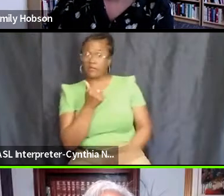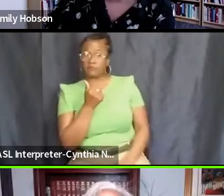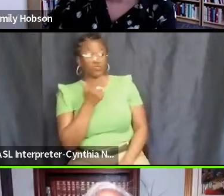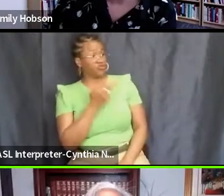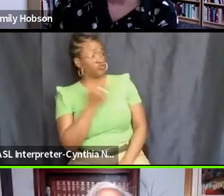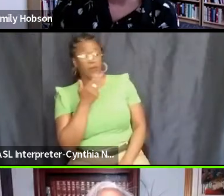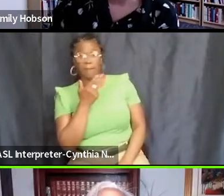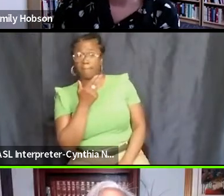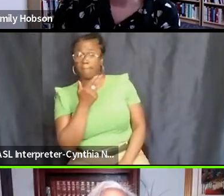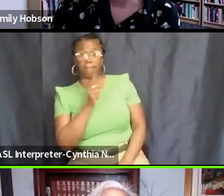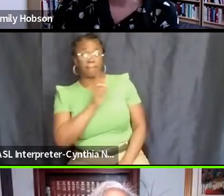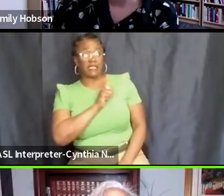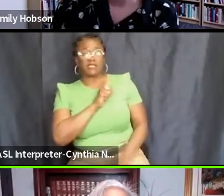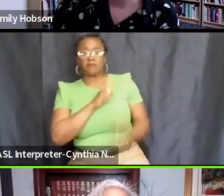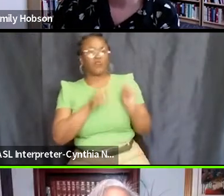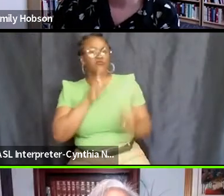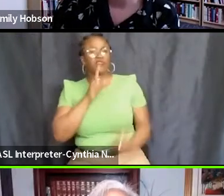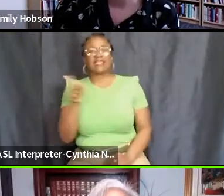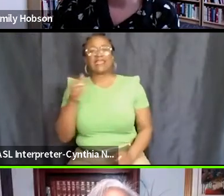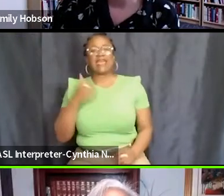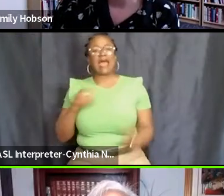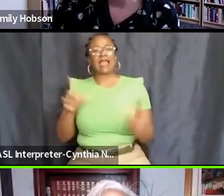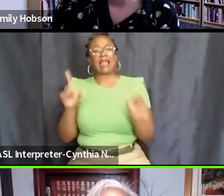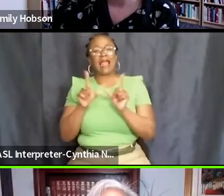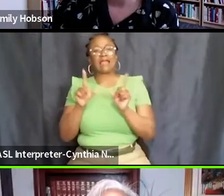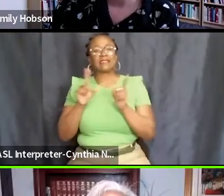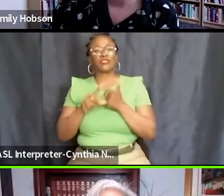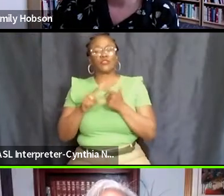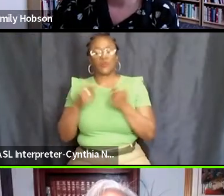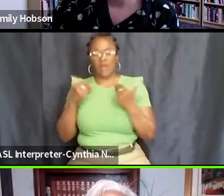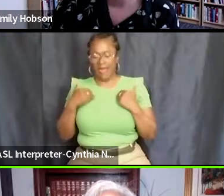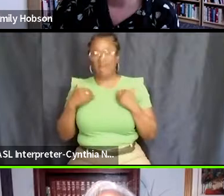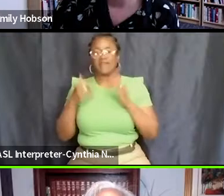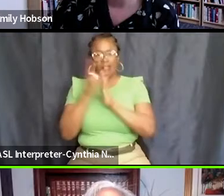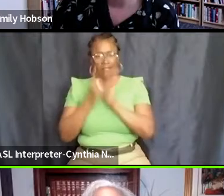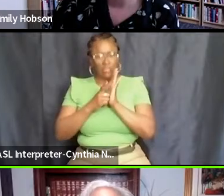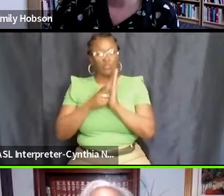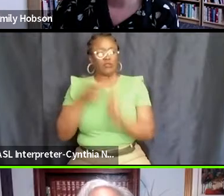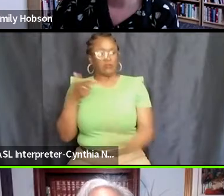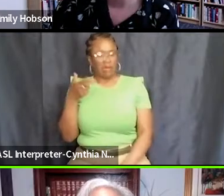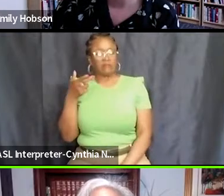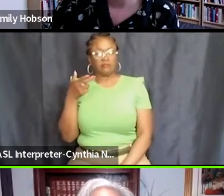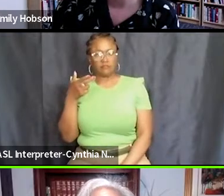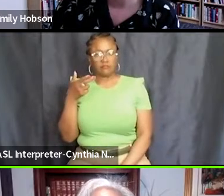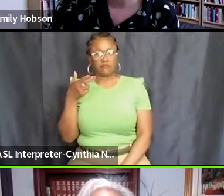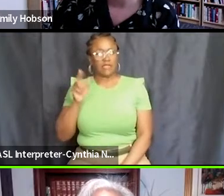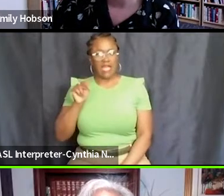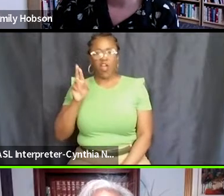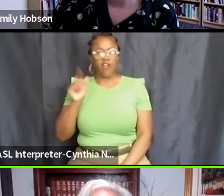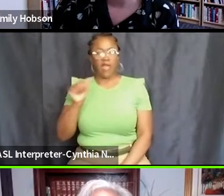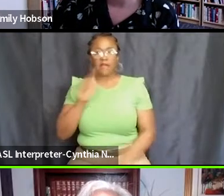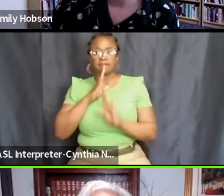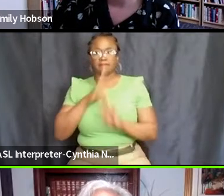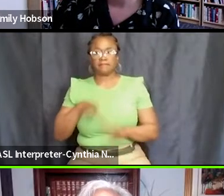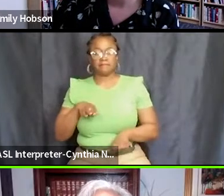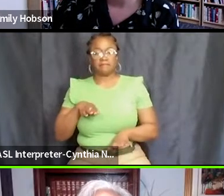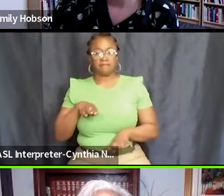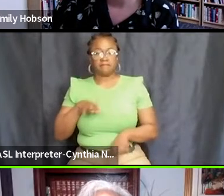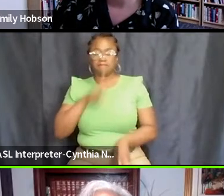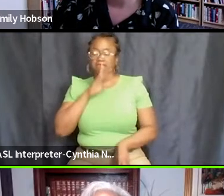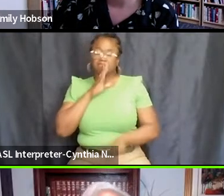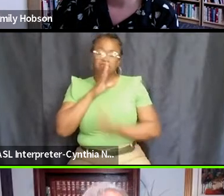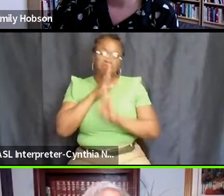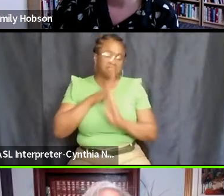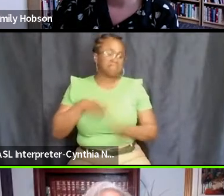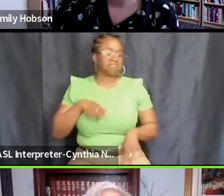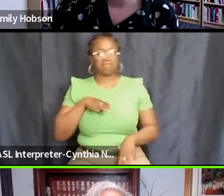police officer, but for merely having a license to carry legal gun. And the NRA went silent, virtually